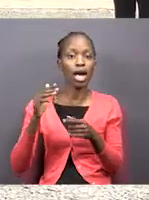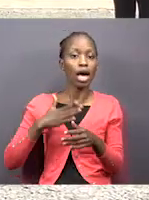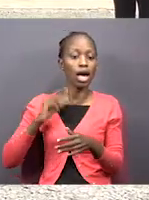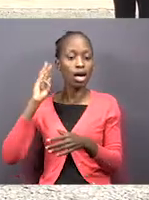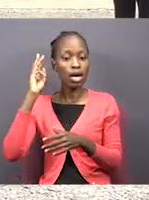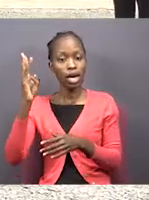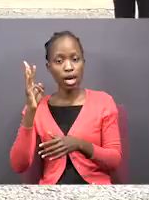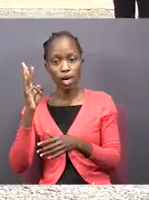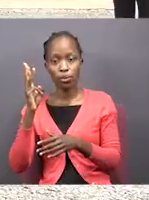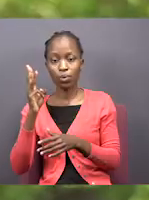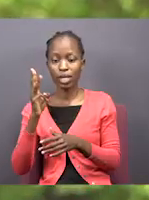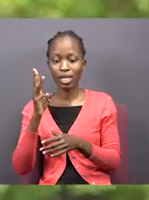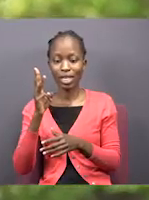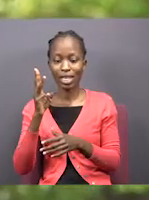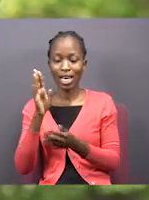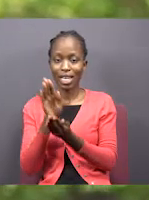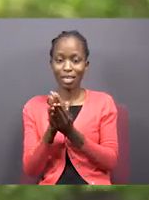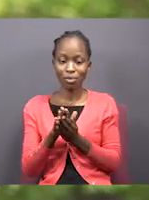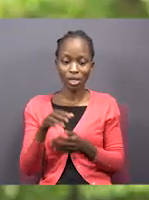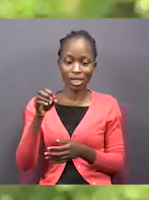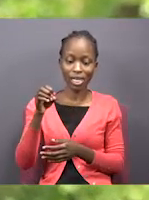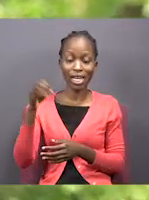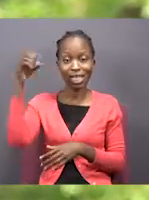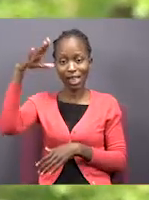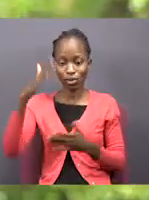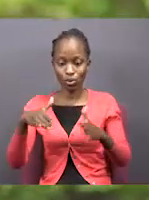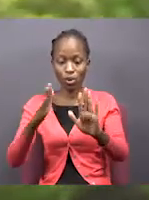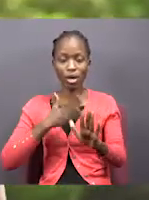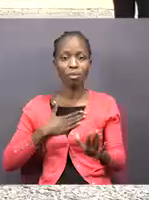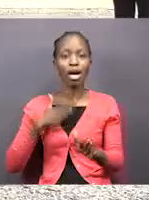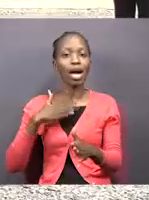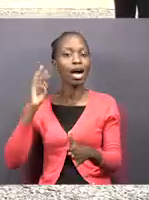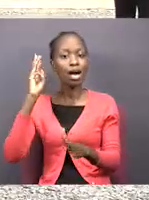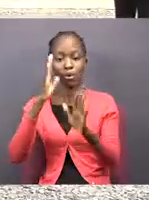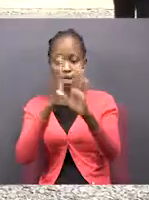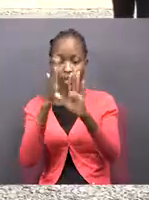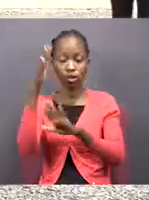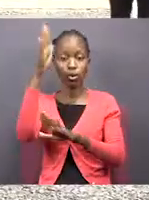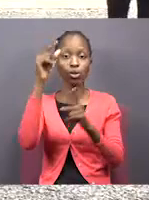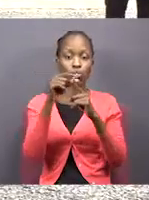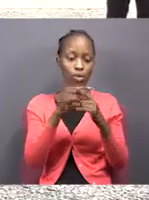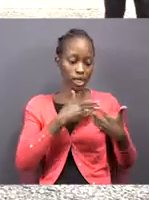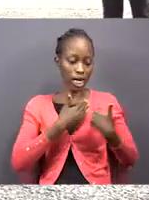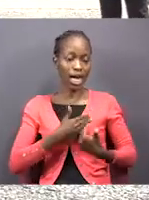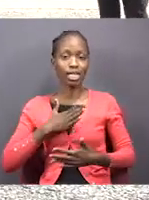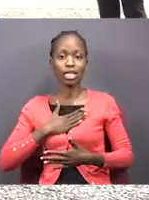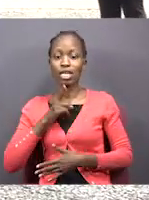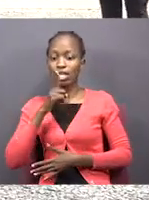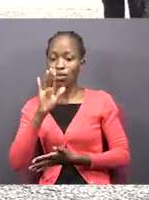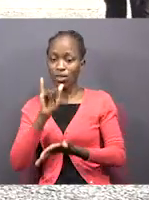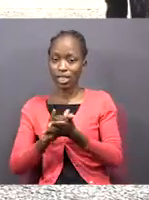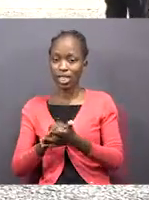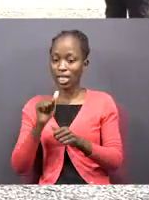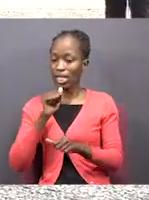hide God's words in my heart, so that I may not sin against him. I love the Bible. I love